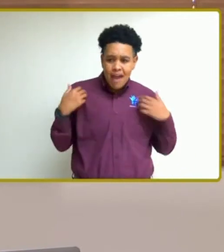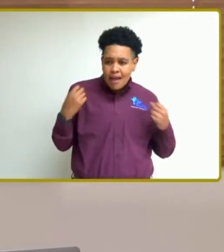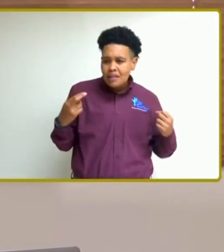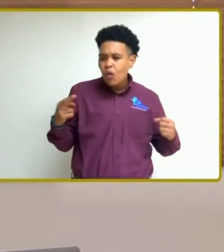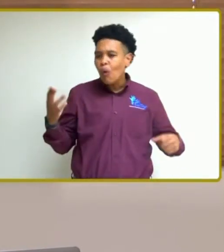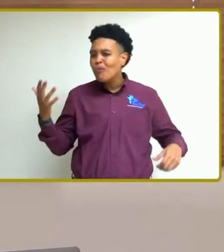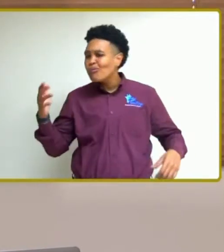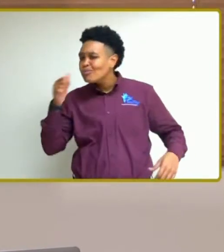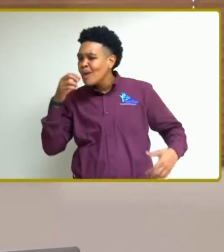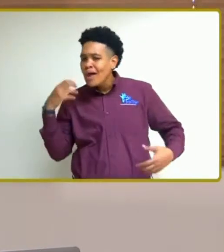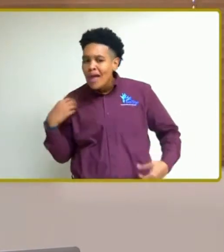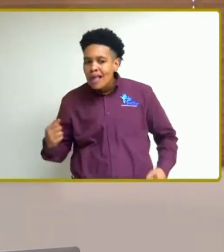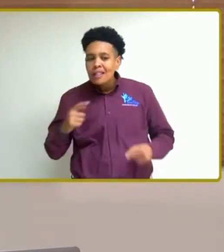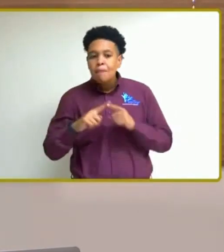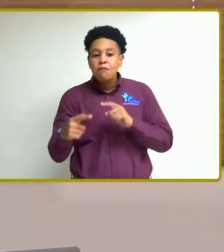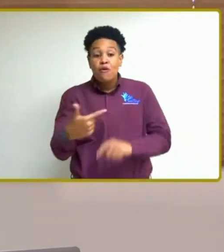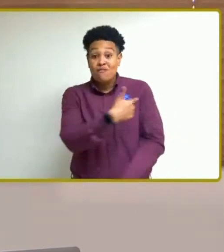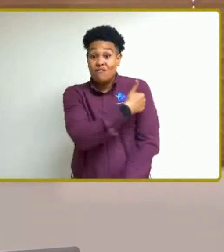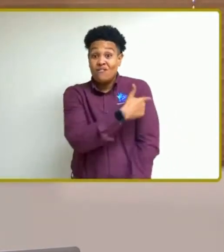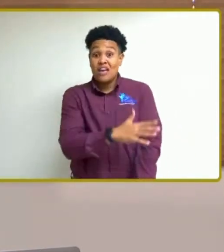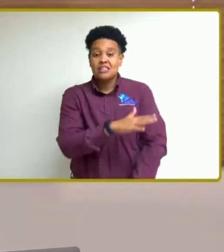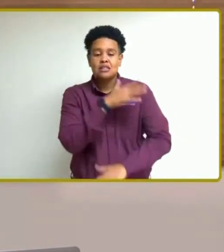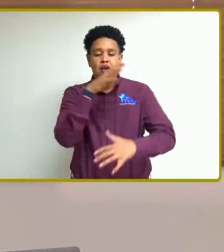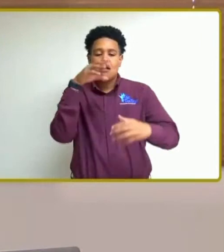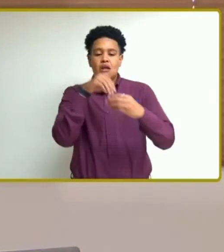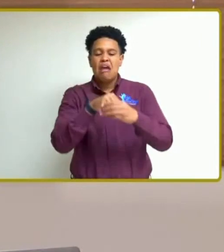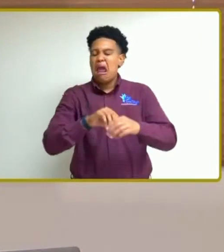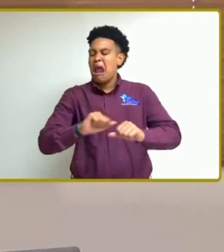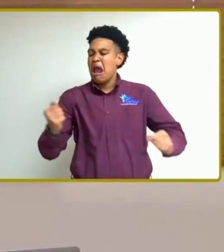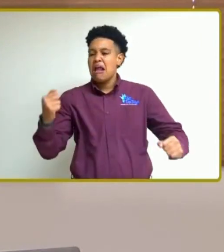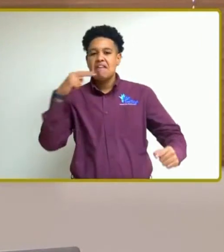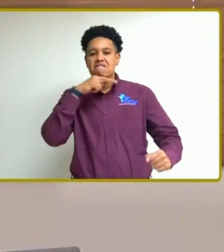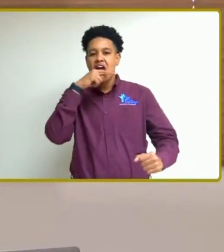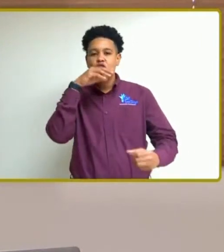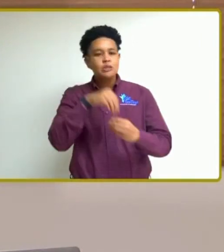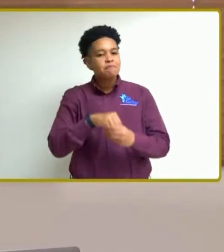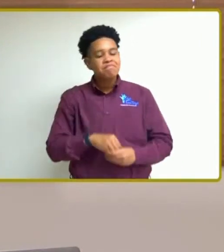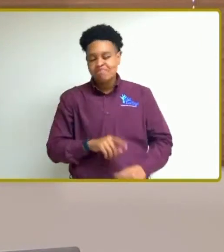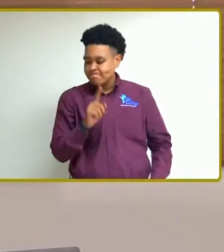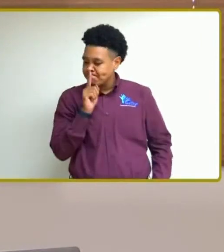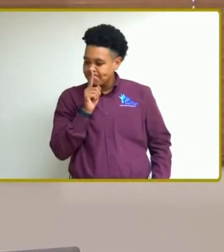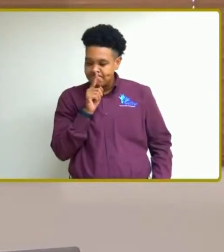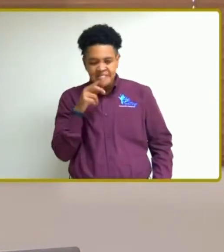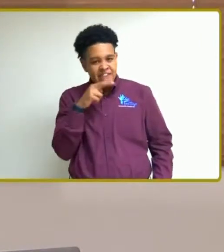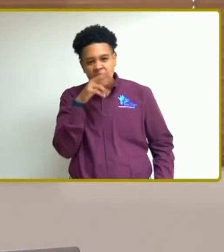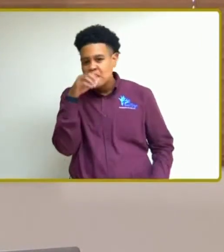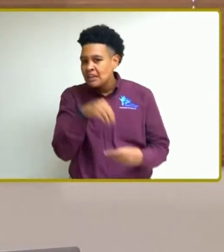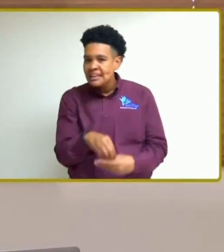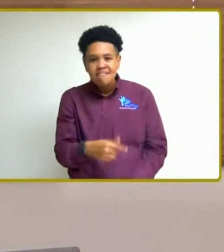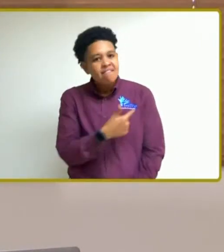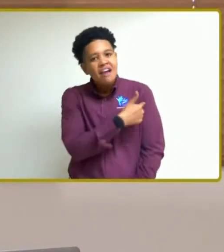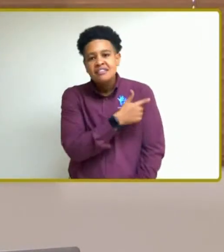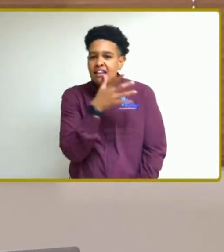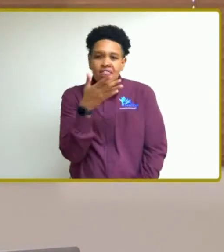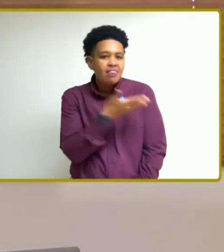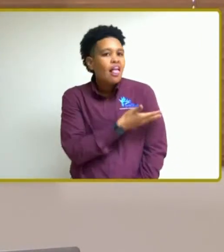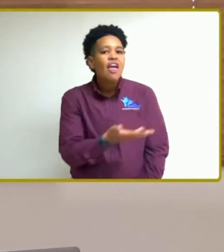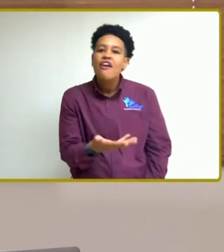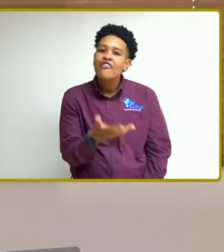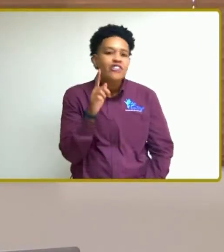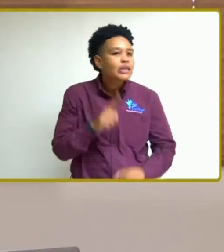But the vaccine does not contain any live virus, and you cannot get a